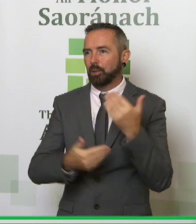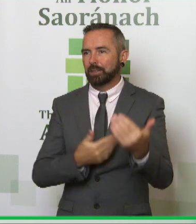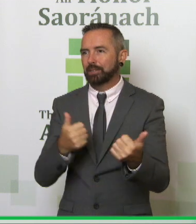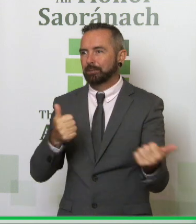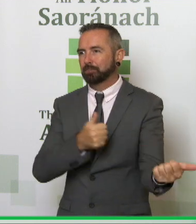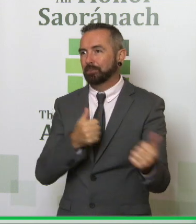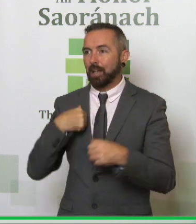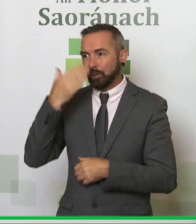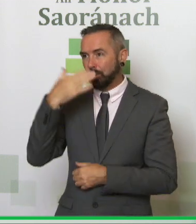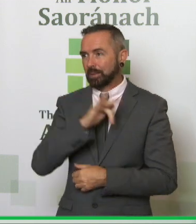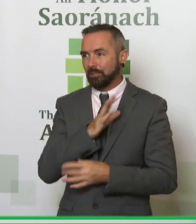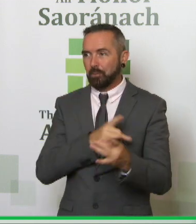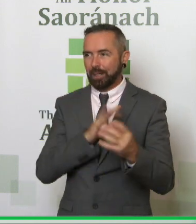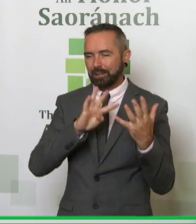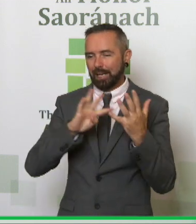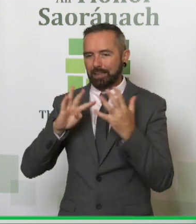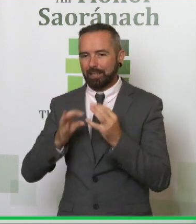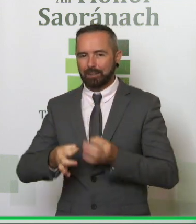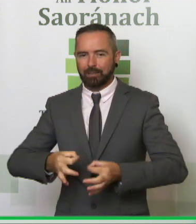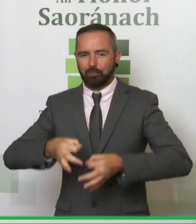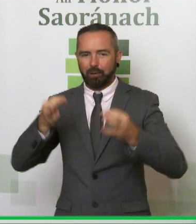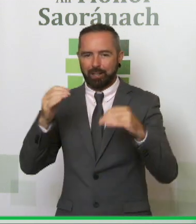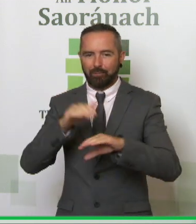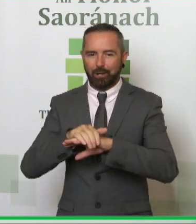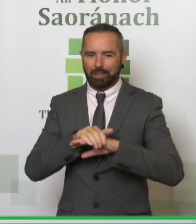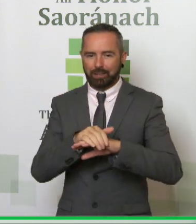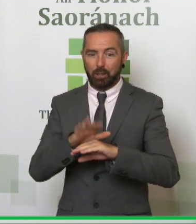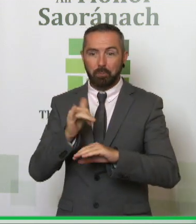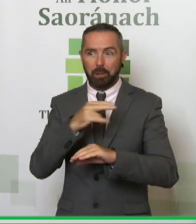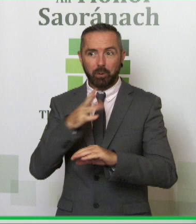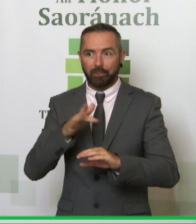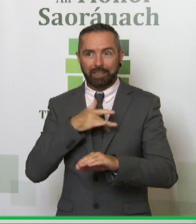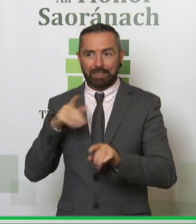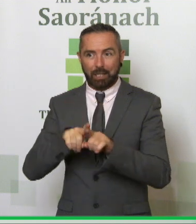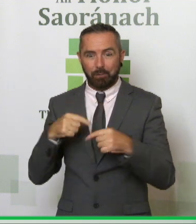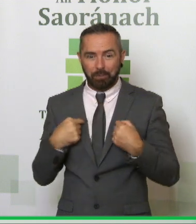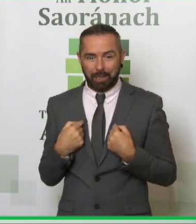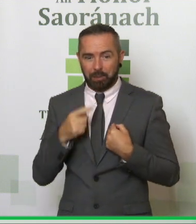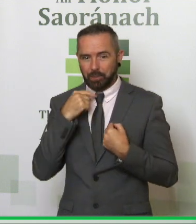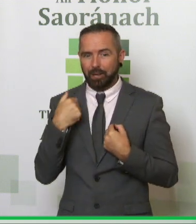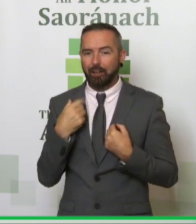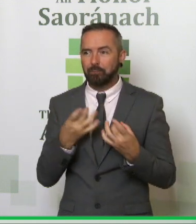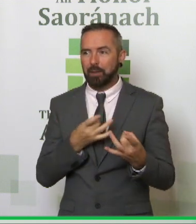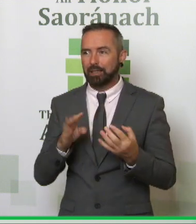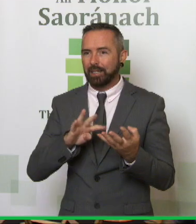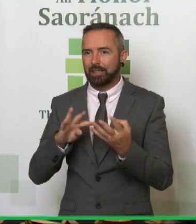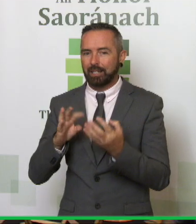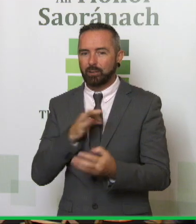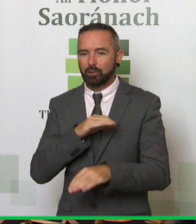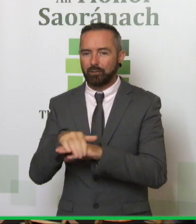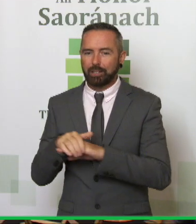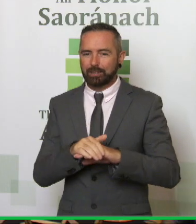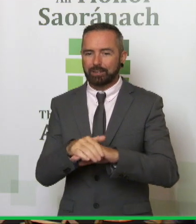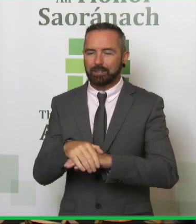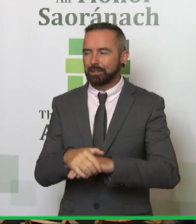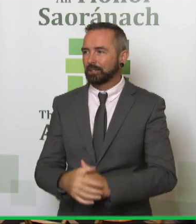I've made great friends. I've made 99 great friends. You might not be my friend. You might feel I'm your friend, but I've made 99 good friends.